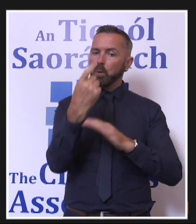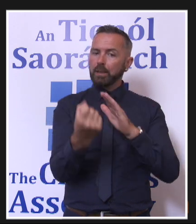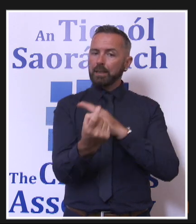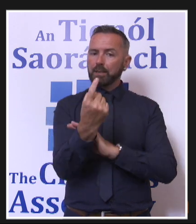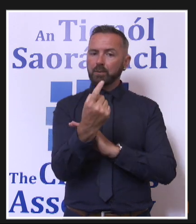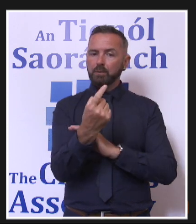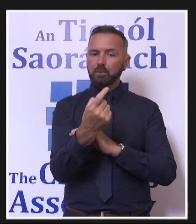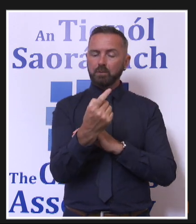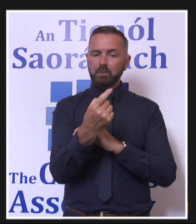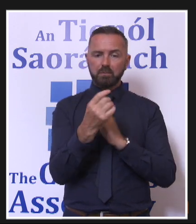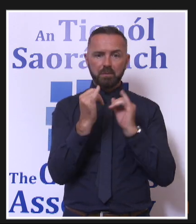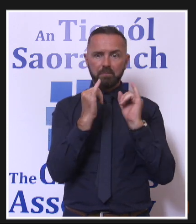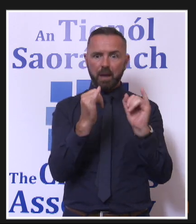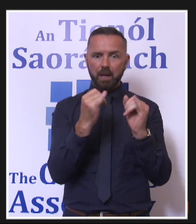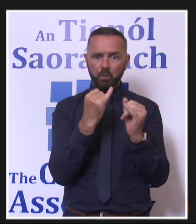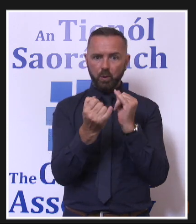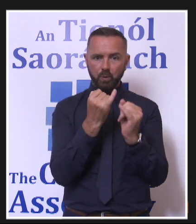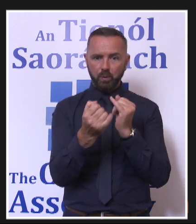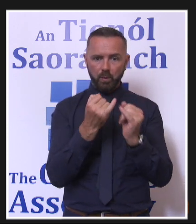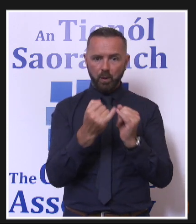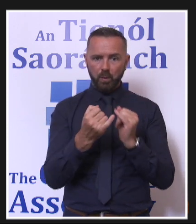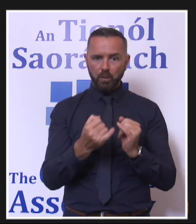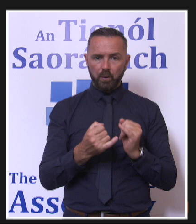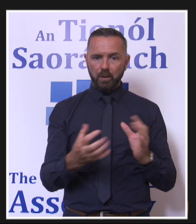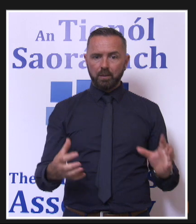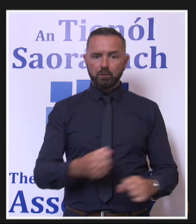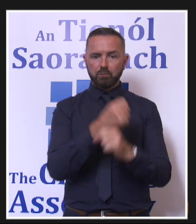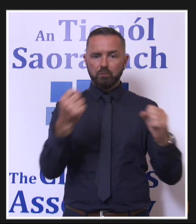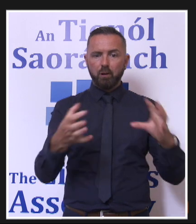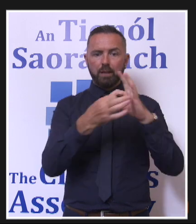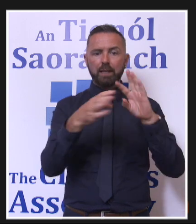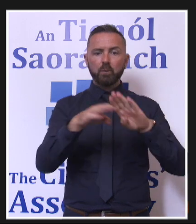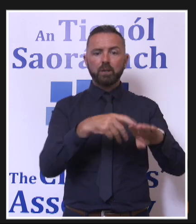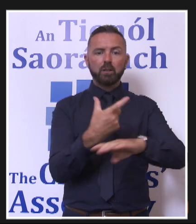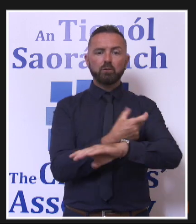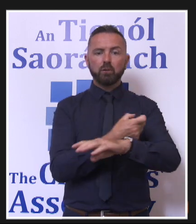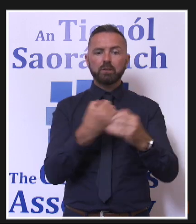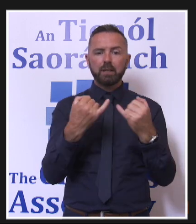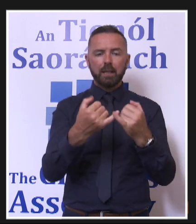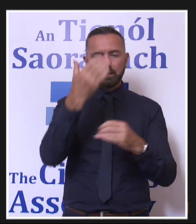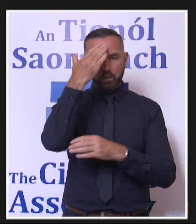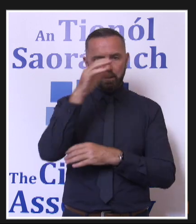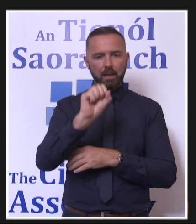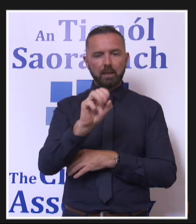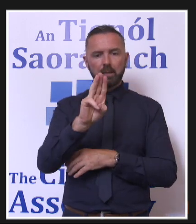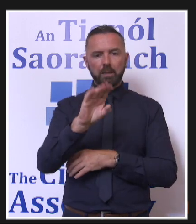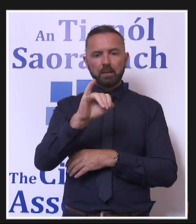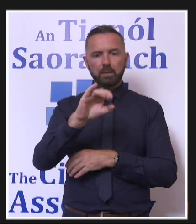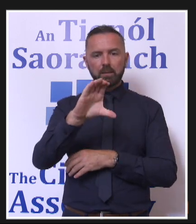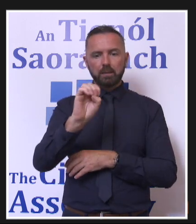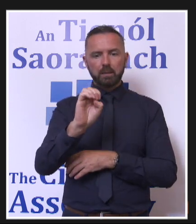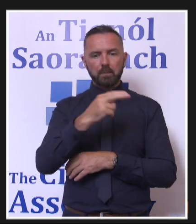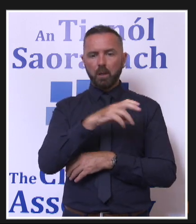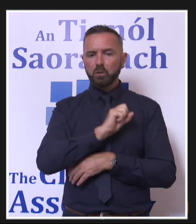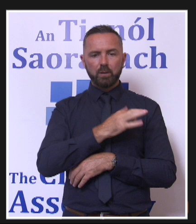It was spiralling, and it was linked to drugs like spice. I don't know if you had that problem in Ireland as well. I guess you